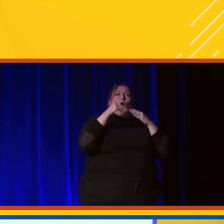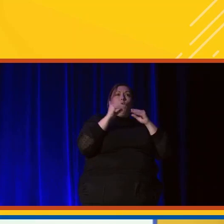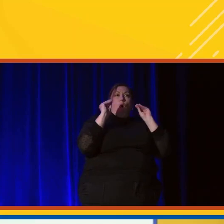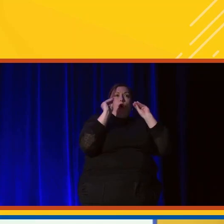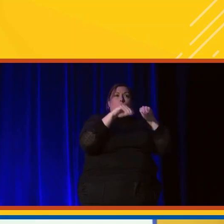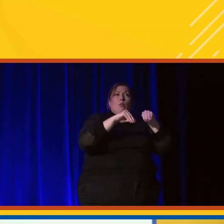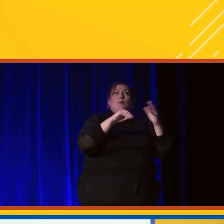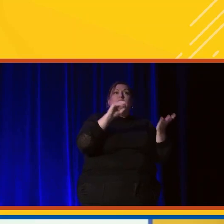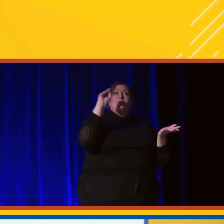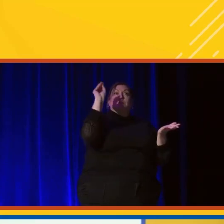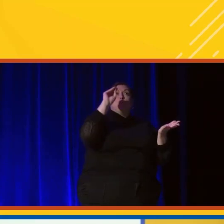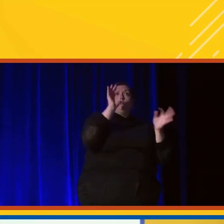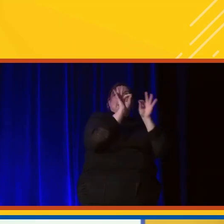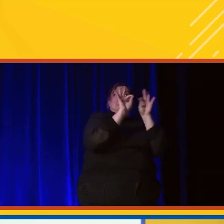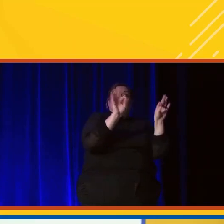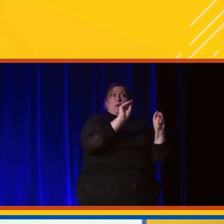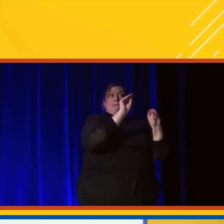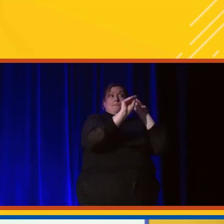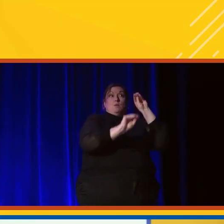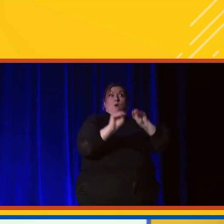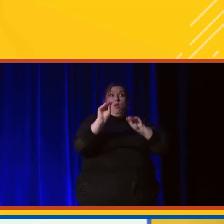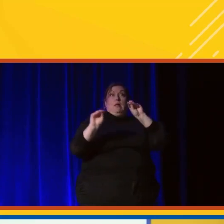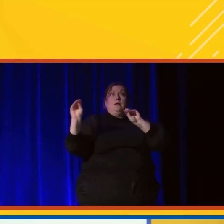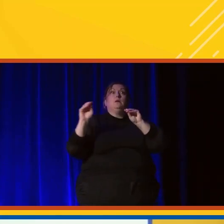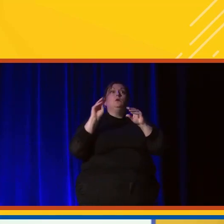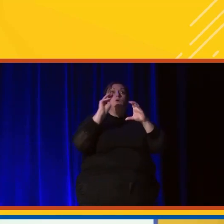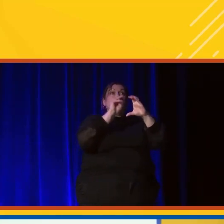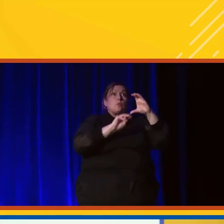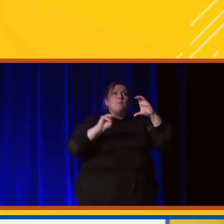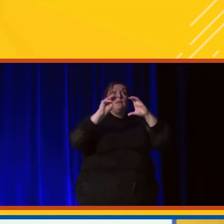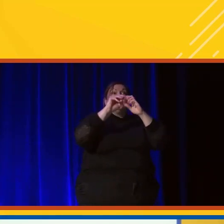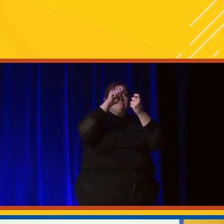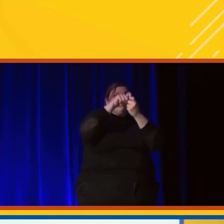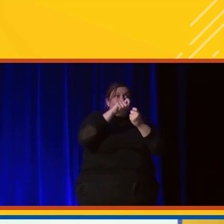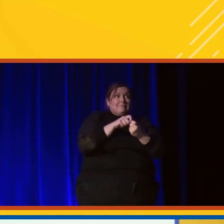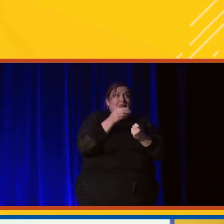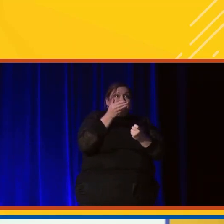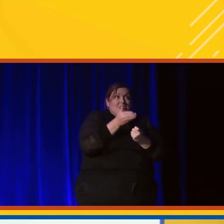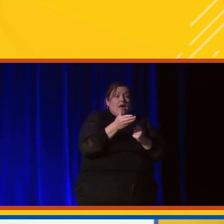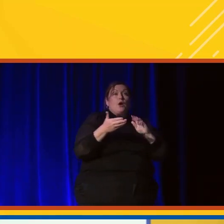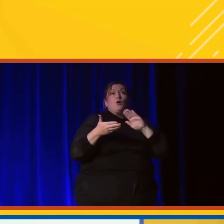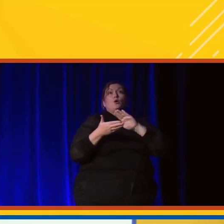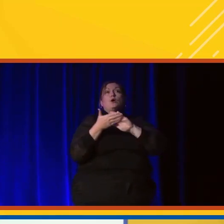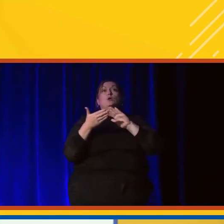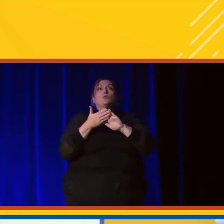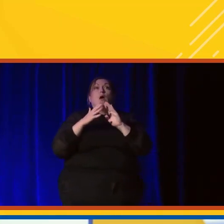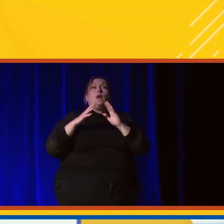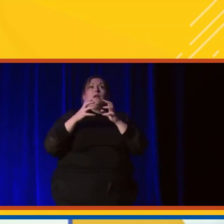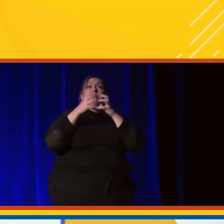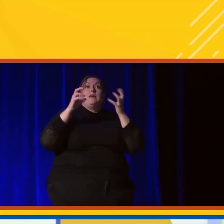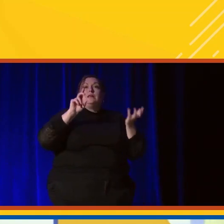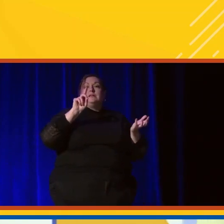you deleted in the first place, just so all the molecular detail is there. And then you run a whole